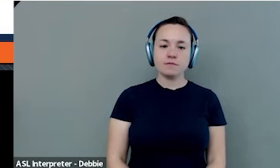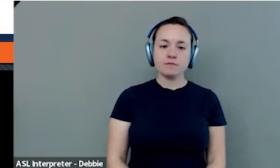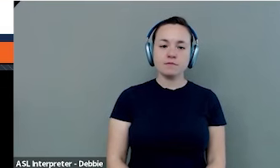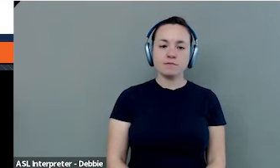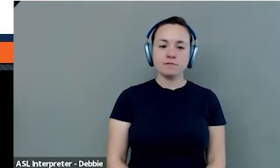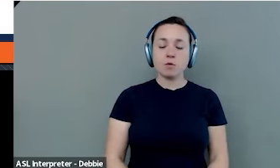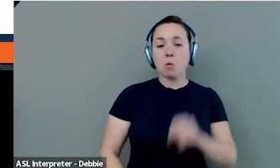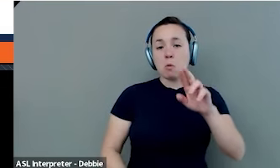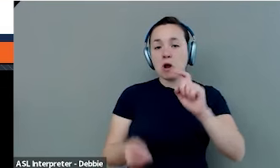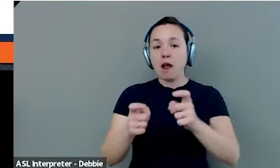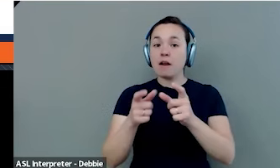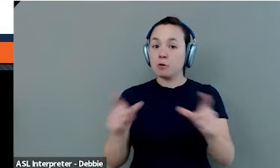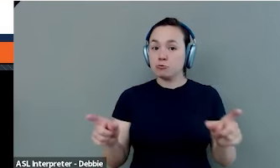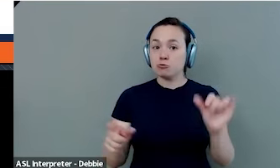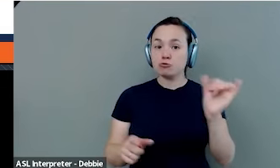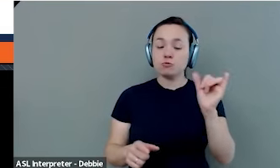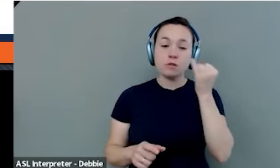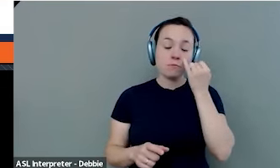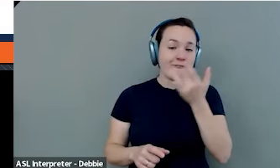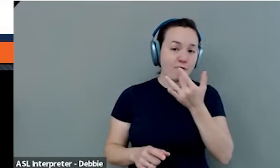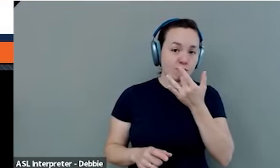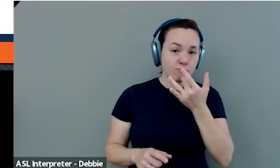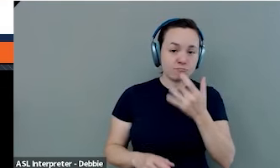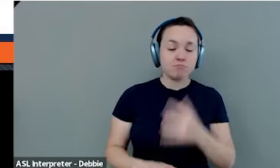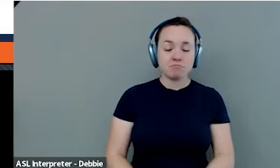Or change the language if you prefer to do so.